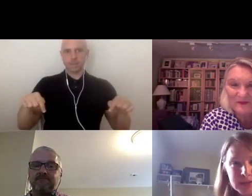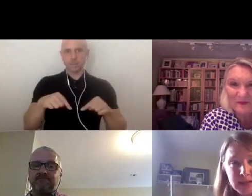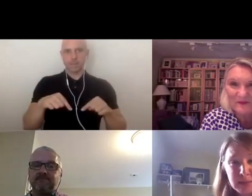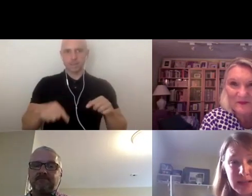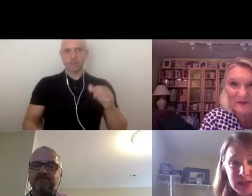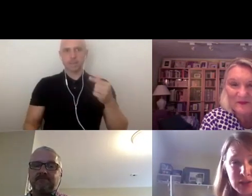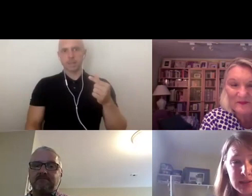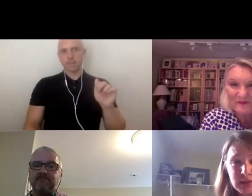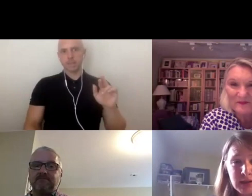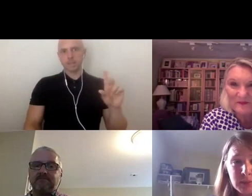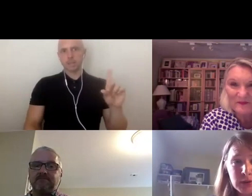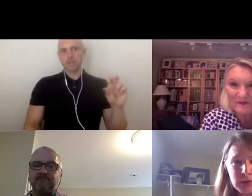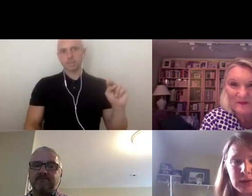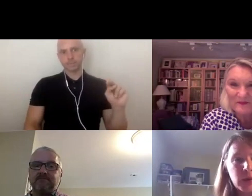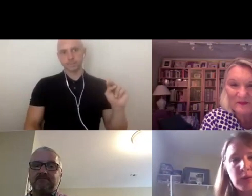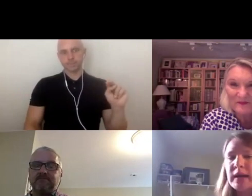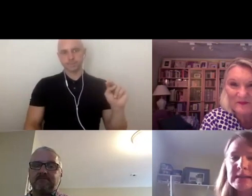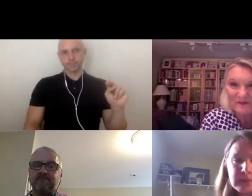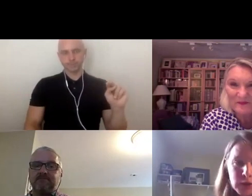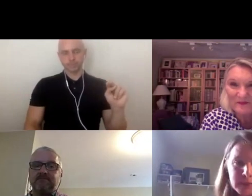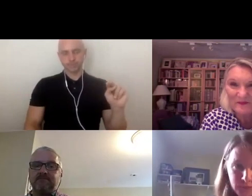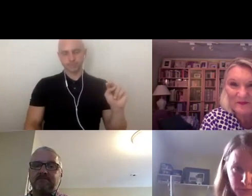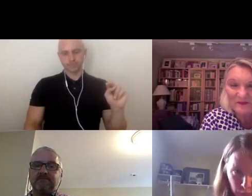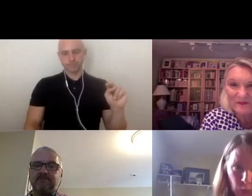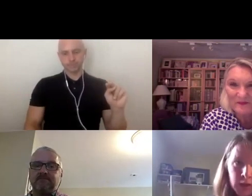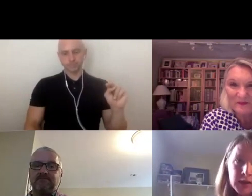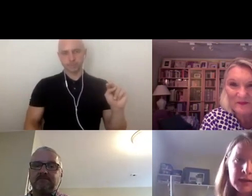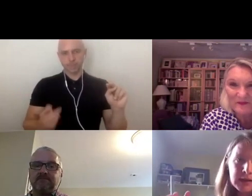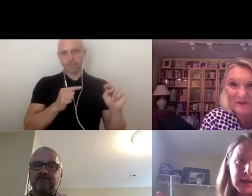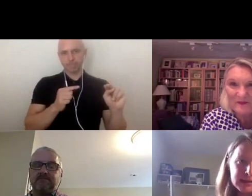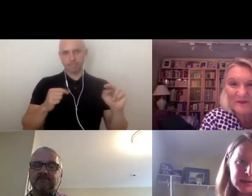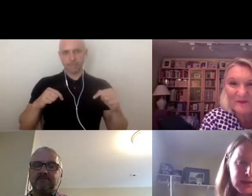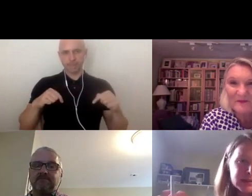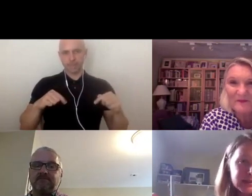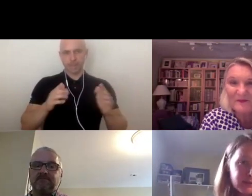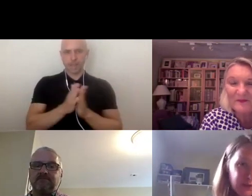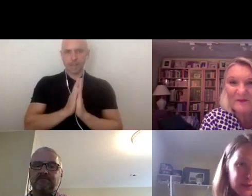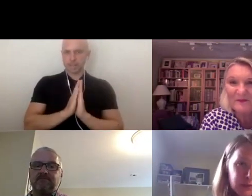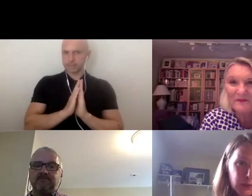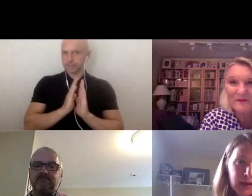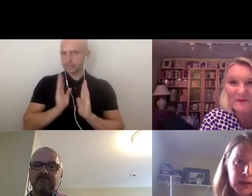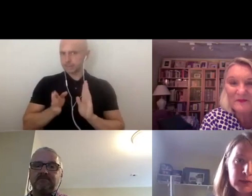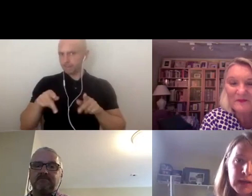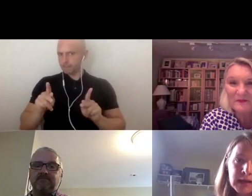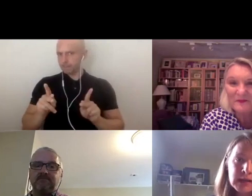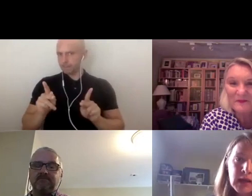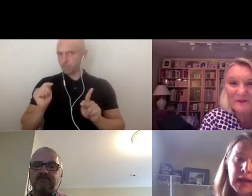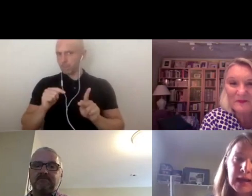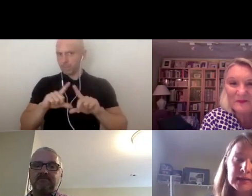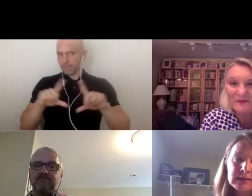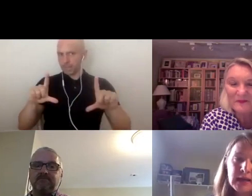I guess, what's the limitations on the number? Like, what is the permit for at this phase? Is it 50 people gathering